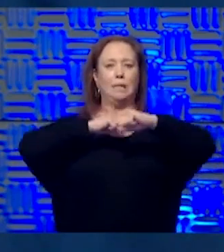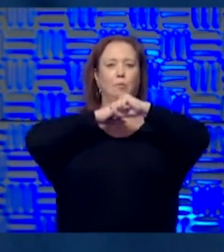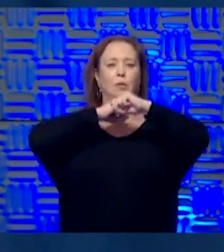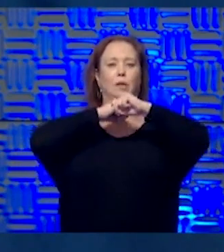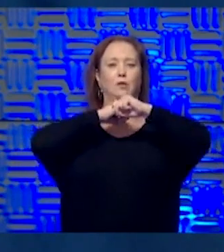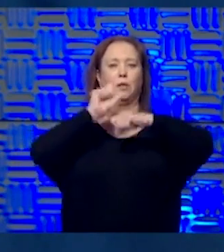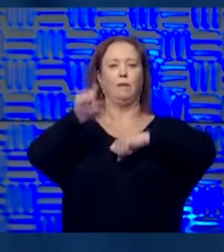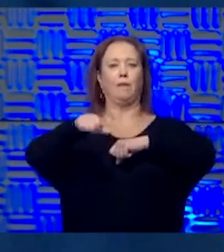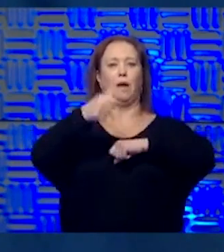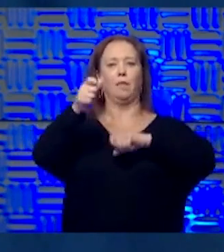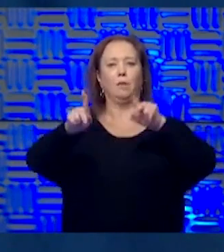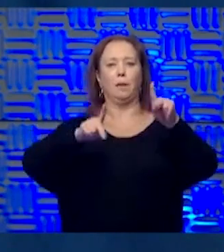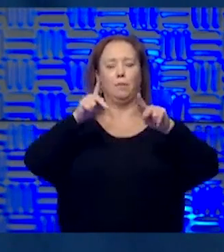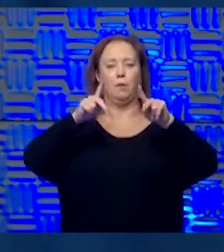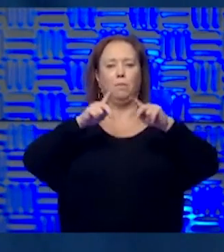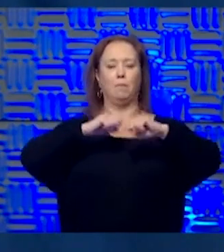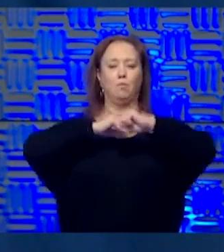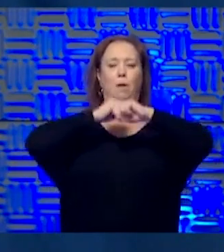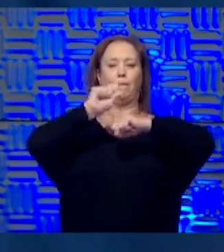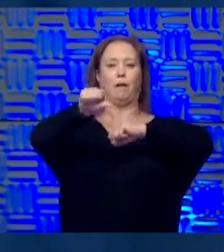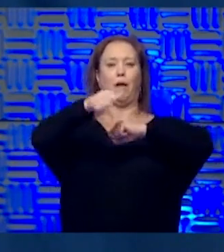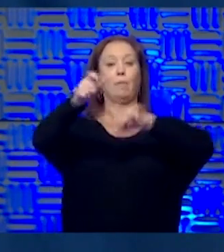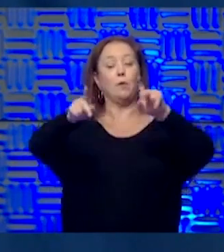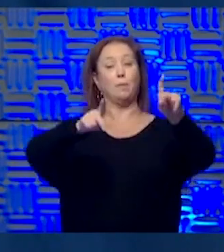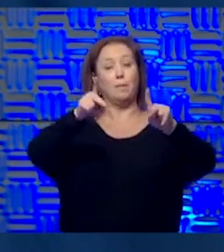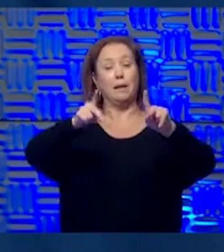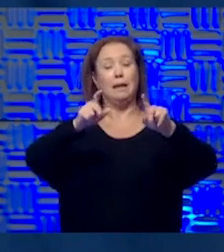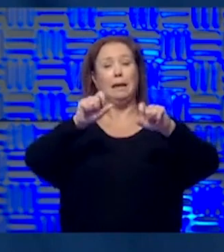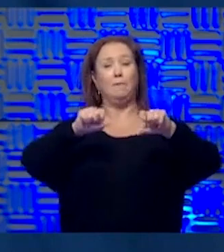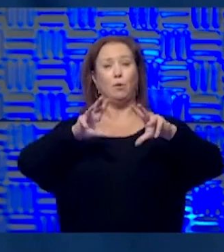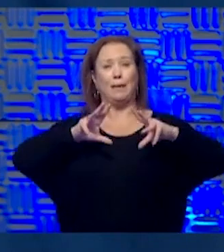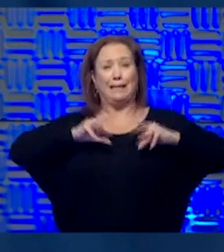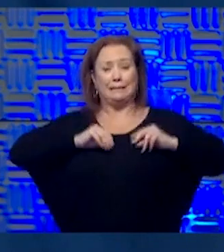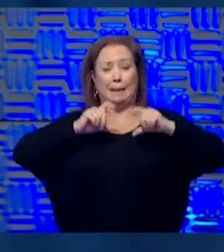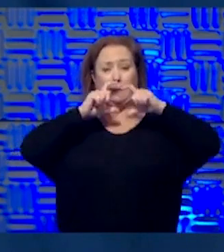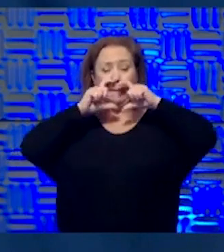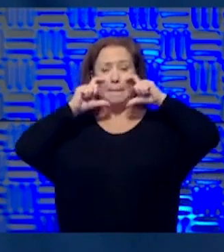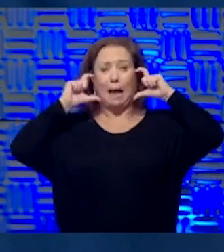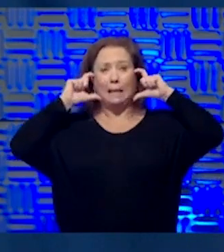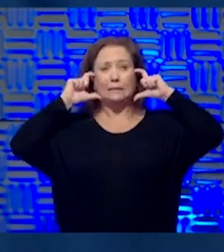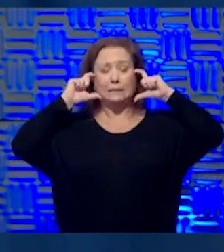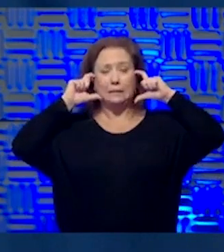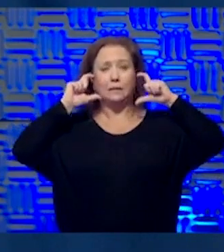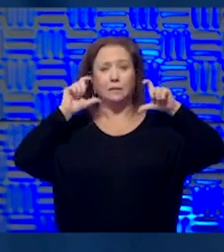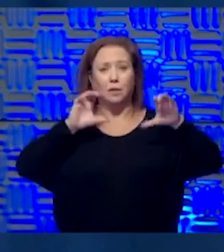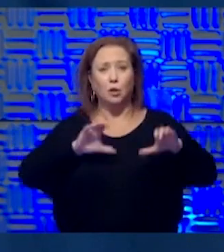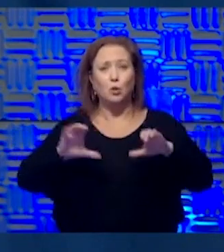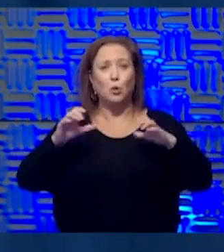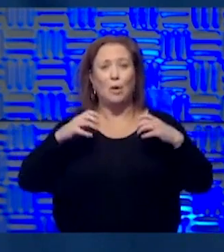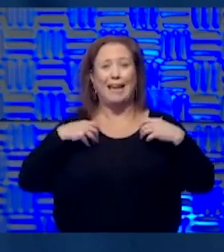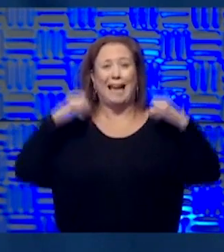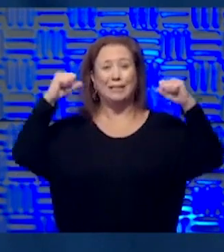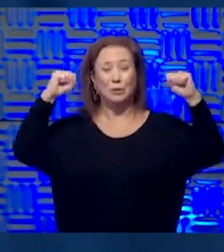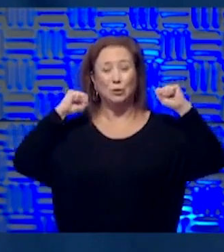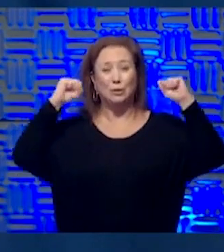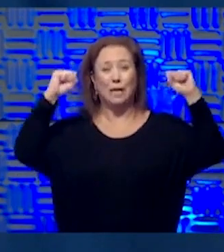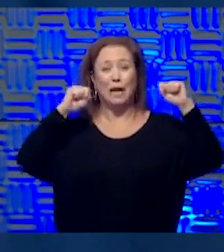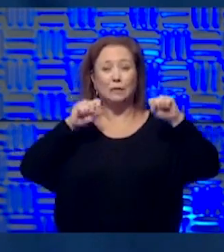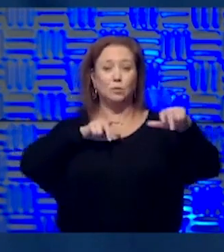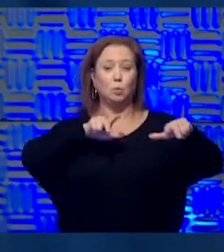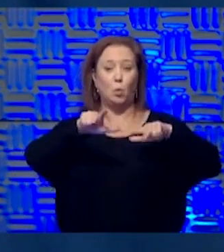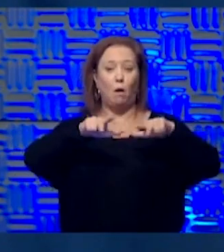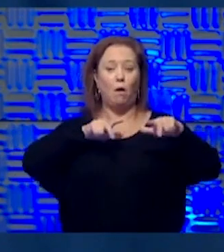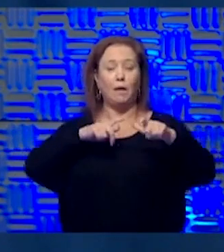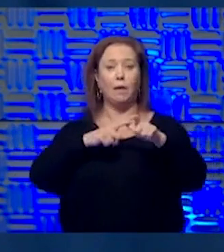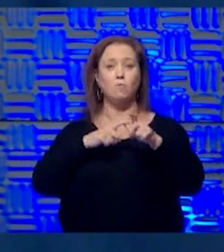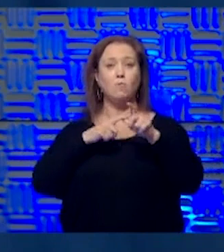of other people by wearing the mask. If you can tolerate a mask, doing physical exercise such as walking,